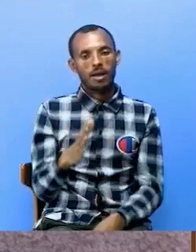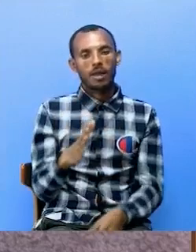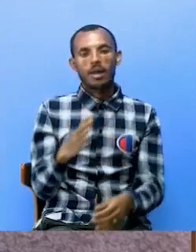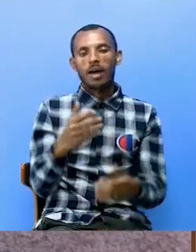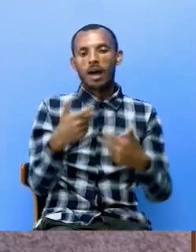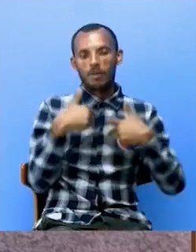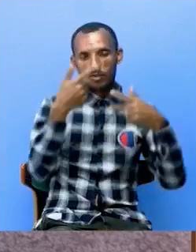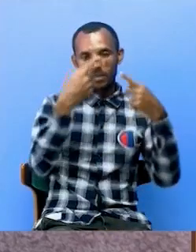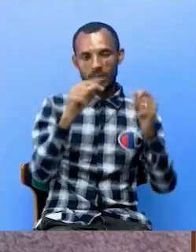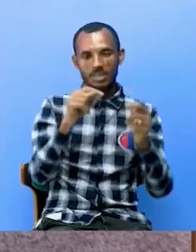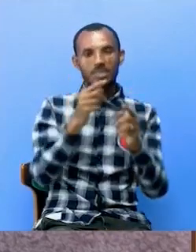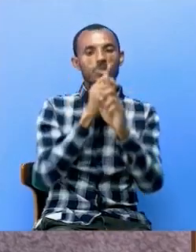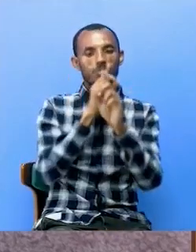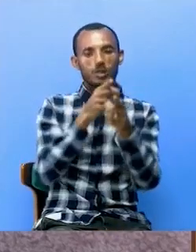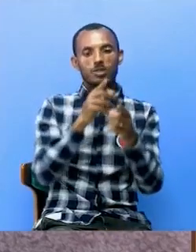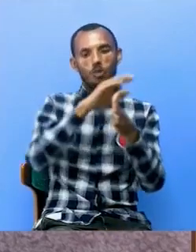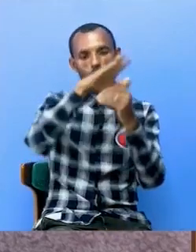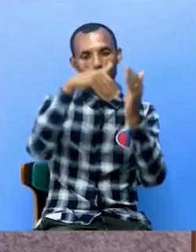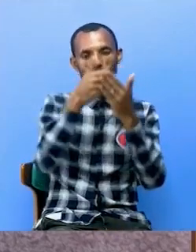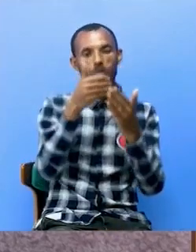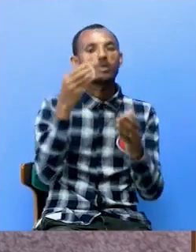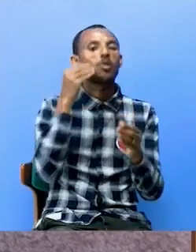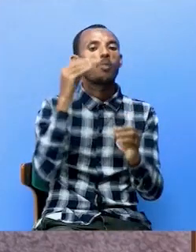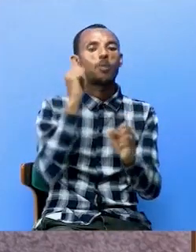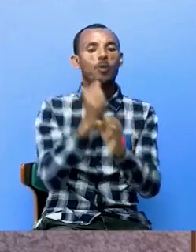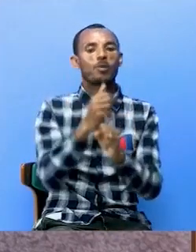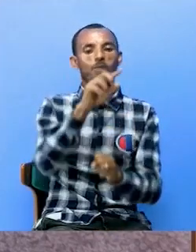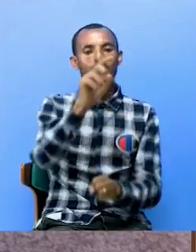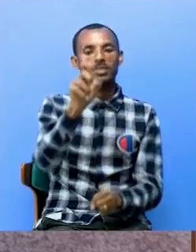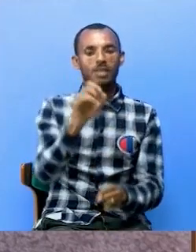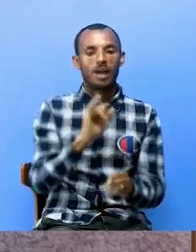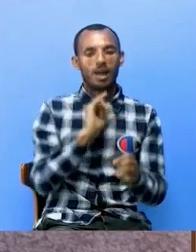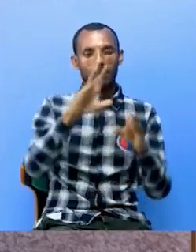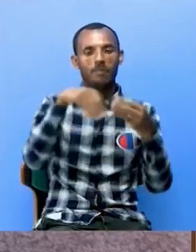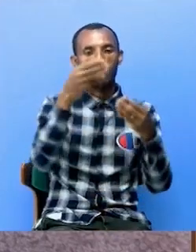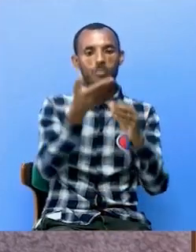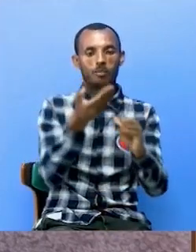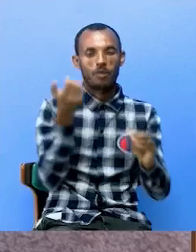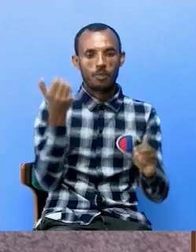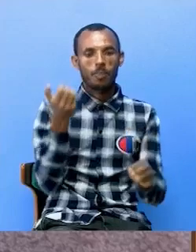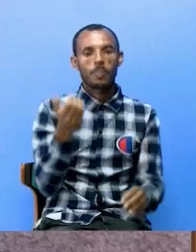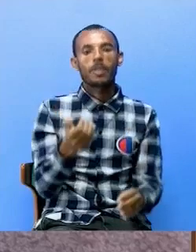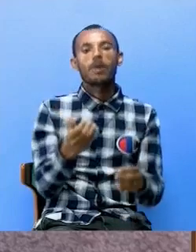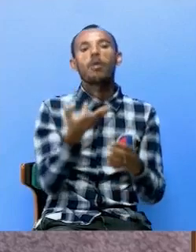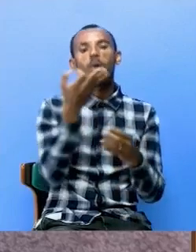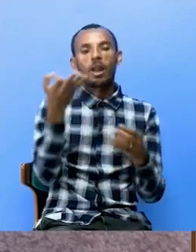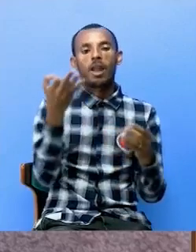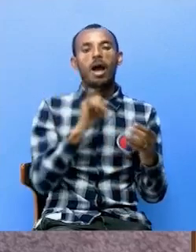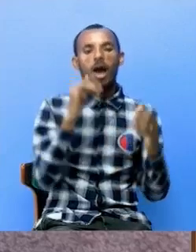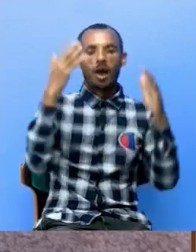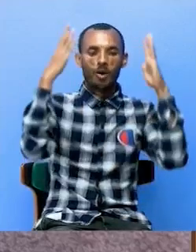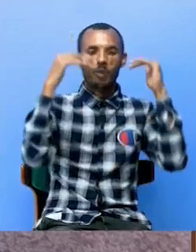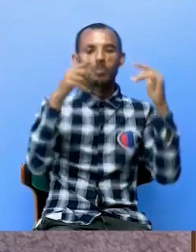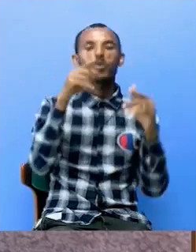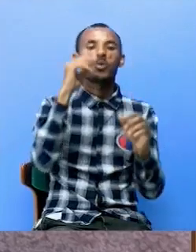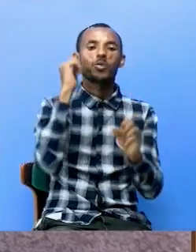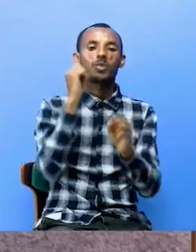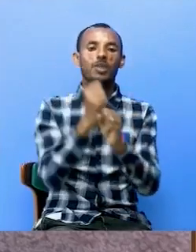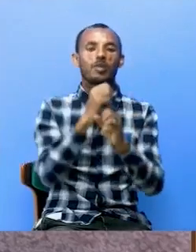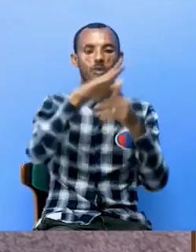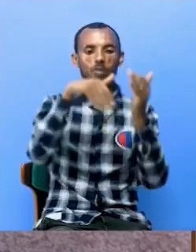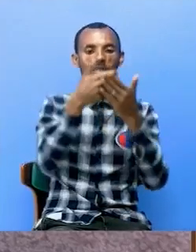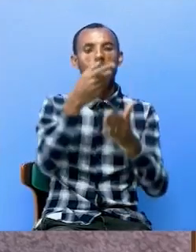tried the solution for all of the 4 questions that I have given before? Well, I hope you did all the